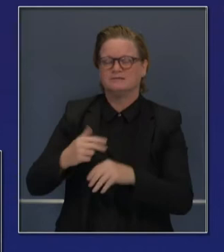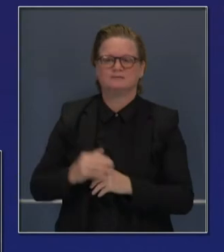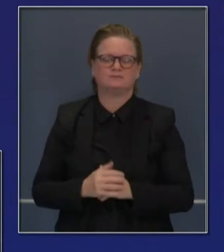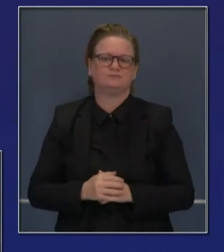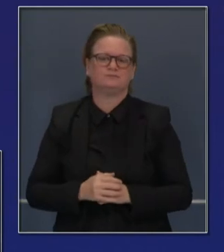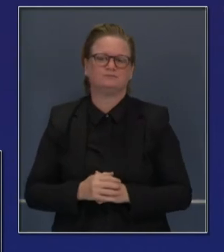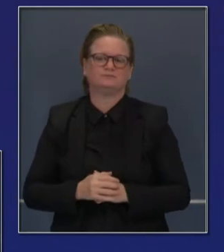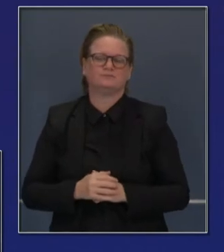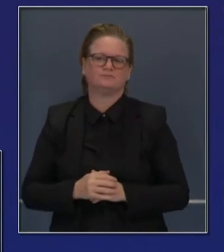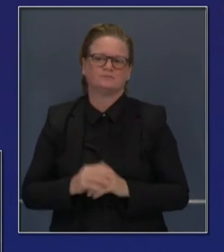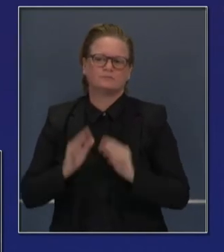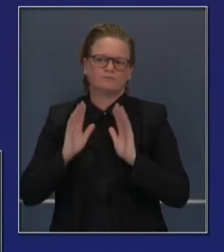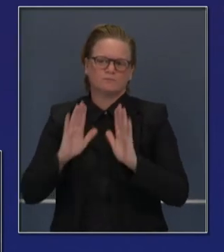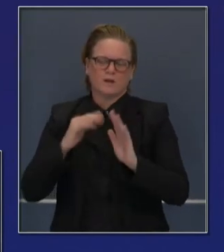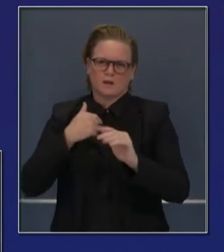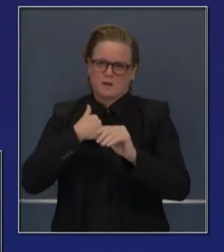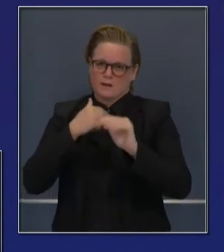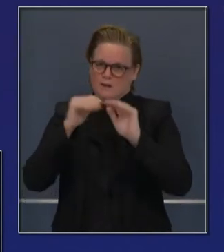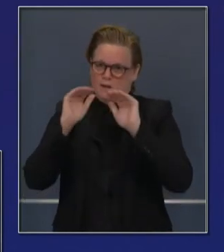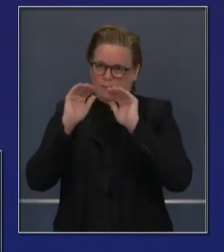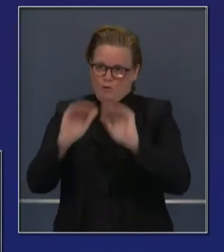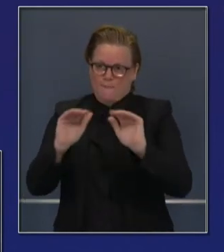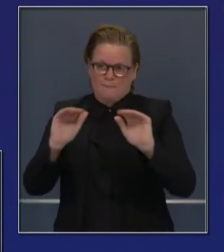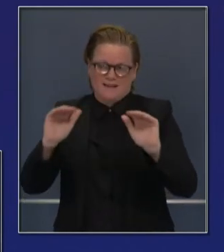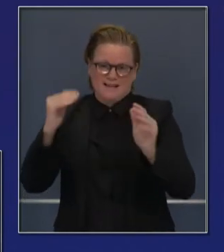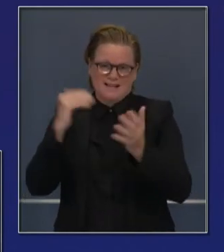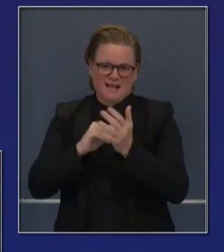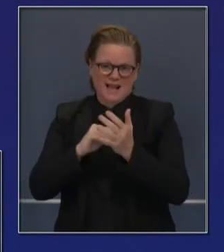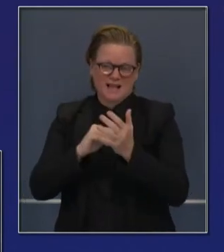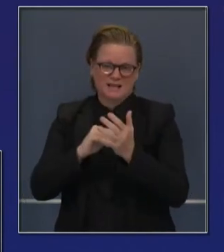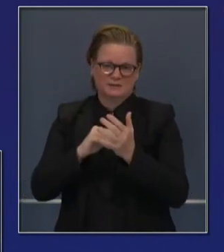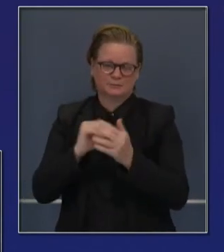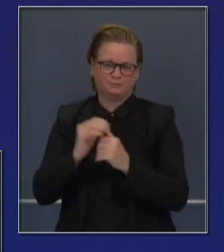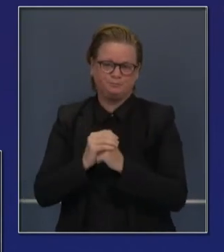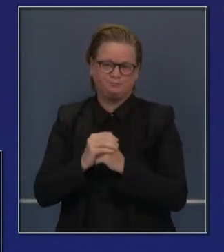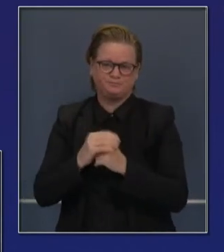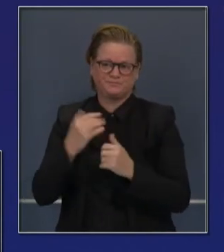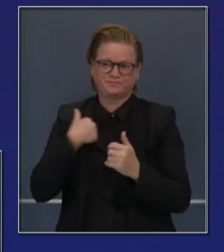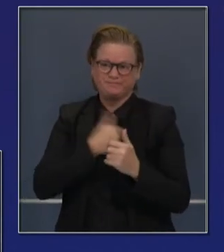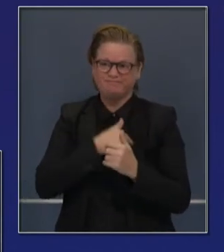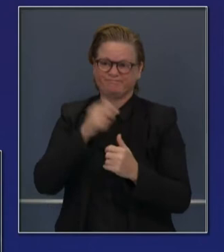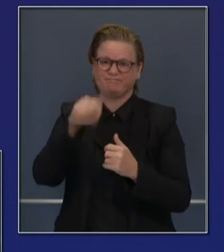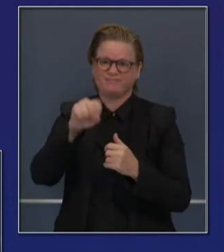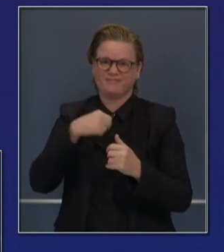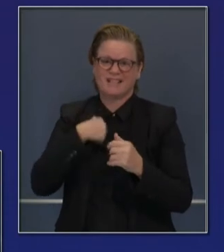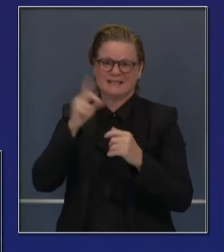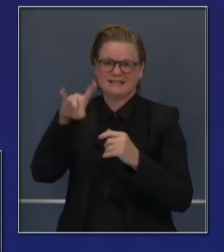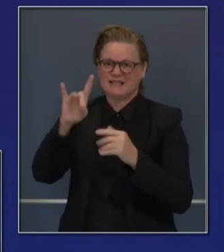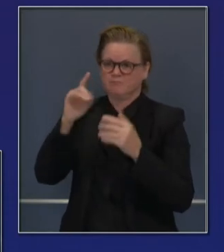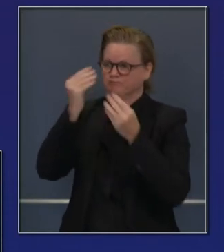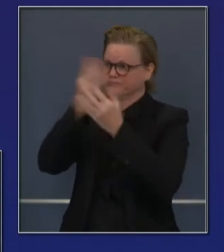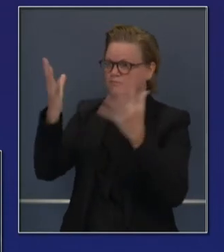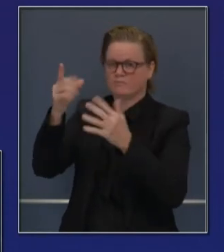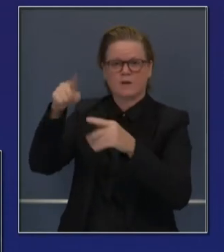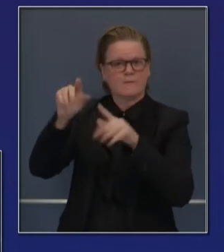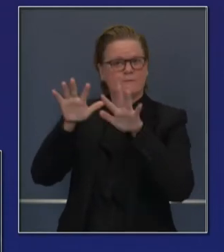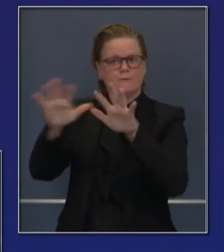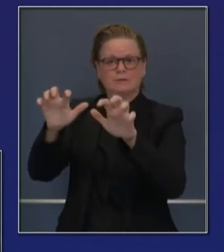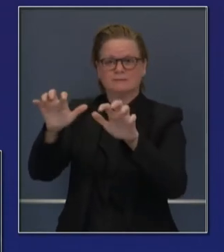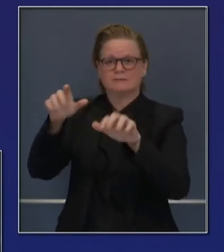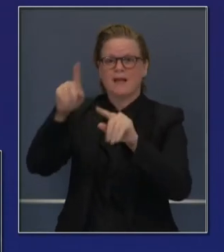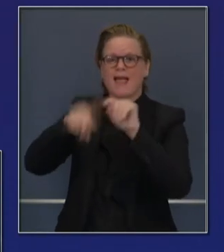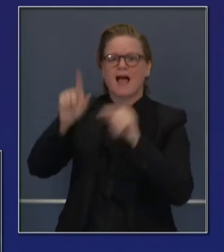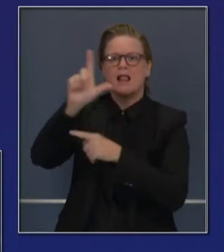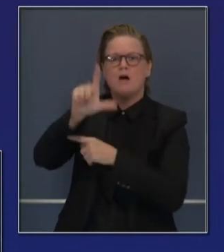pandemic. I'll remind people we did an executive order on commercial eviction, freezing those commercial evictions through the end of